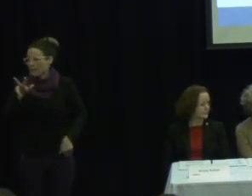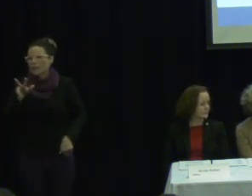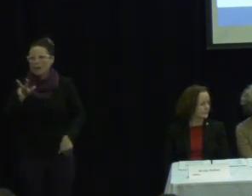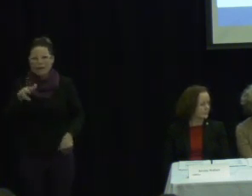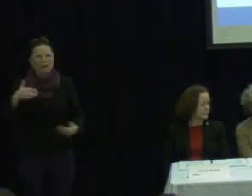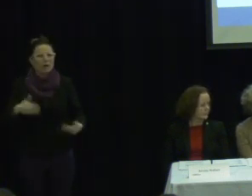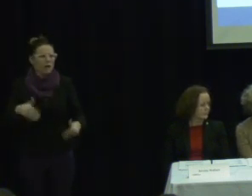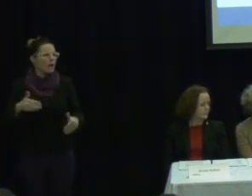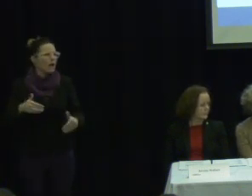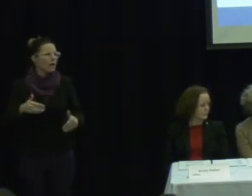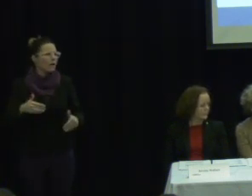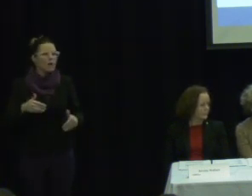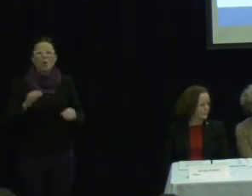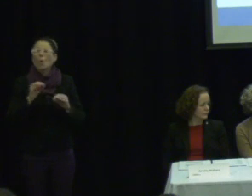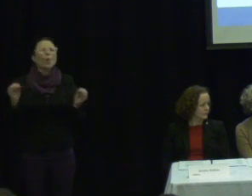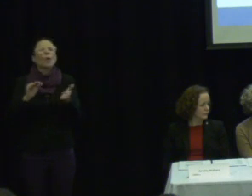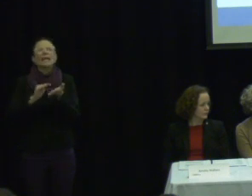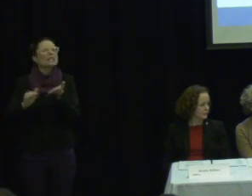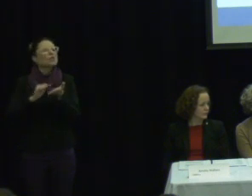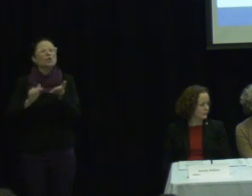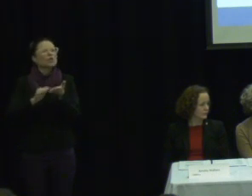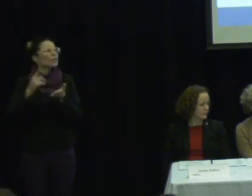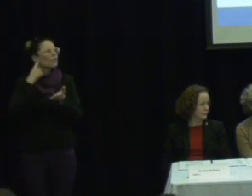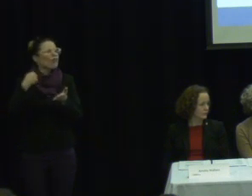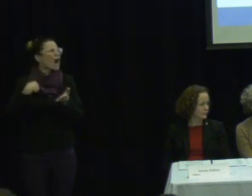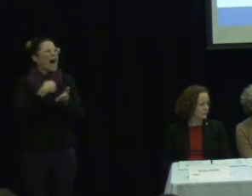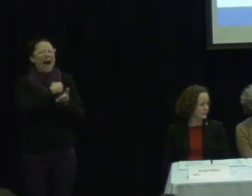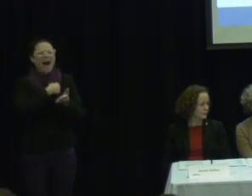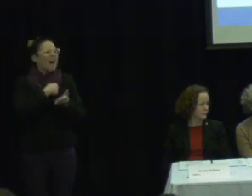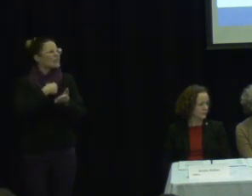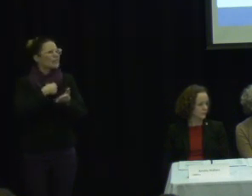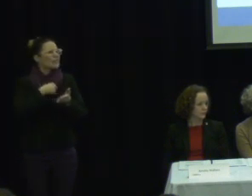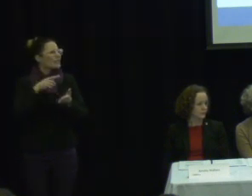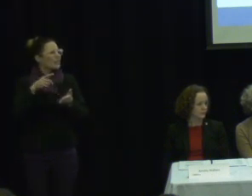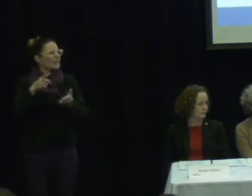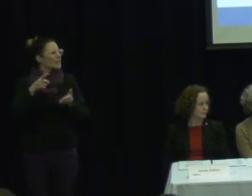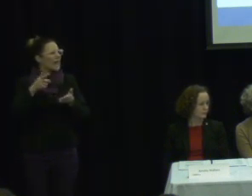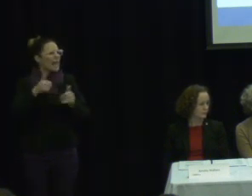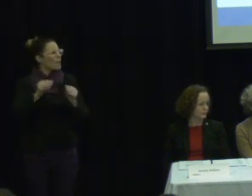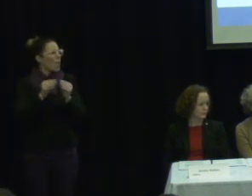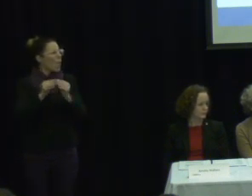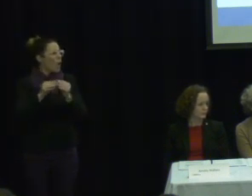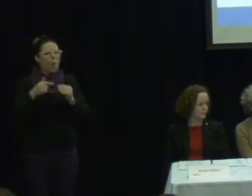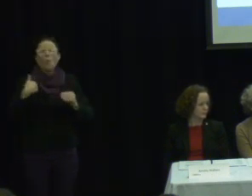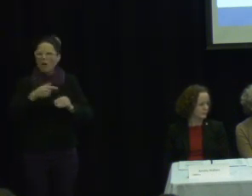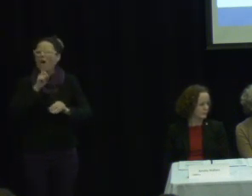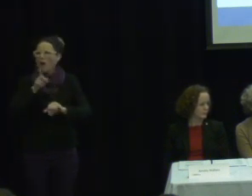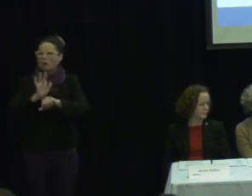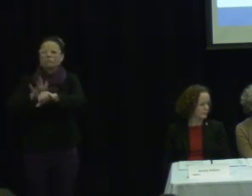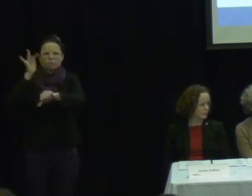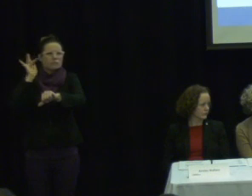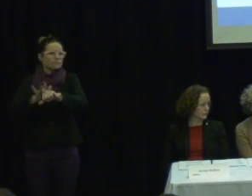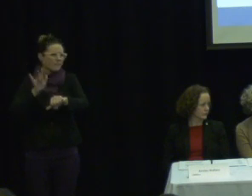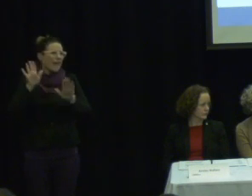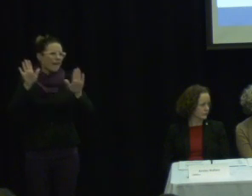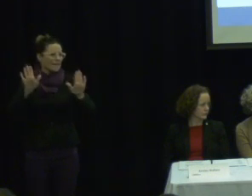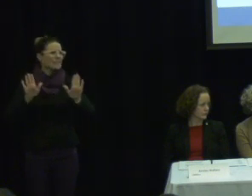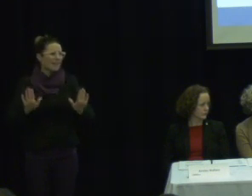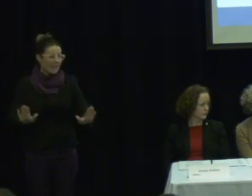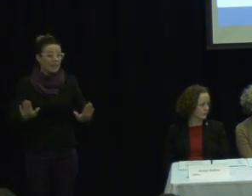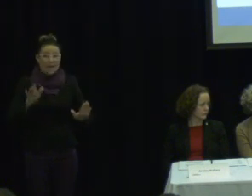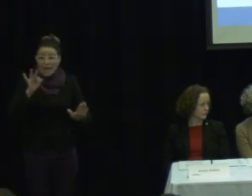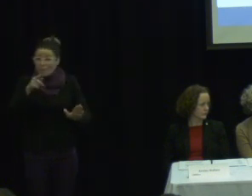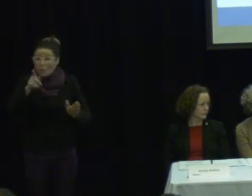no excuse for us not holding. Nobody should take away the mantle of excellence here. And quite frankly, when you compare us